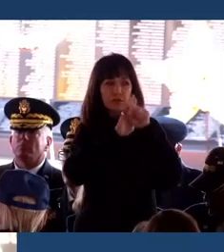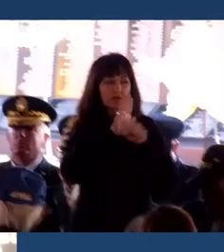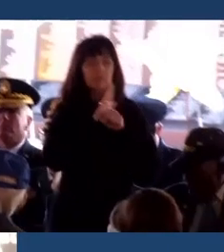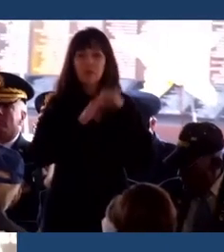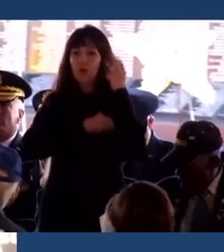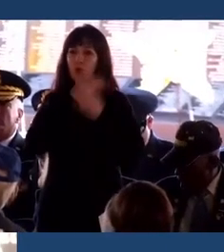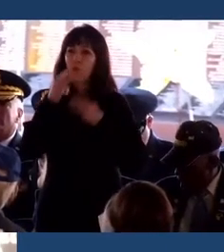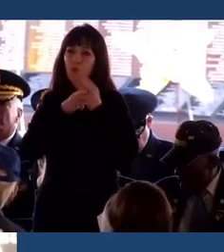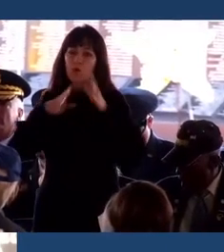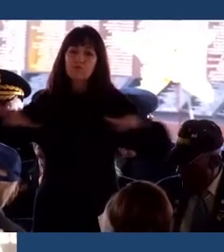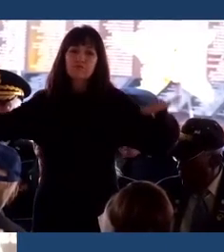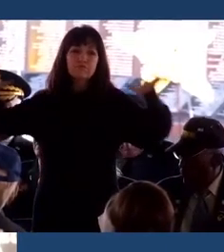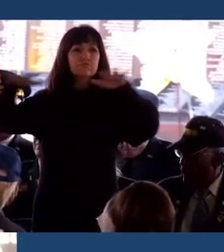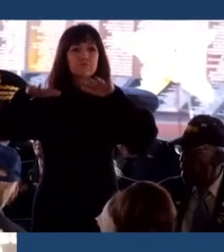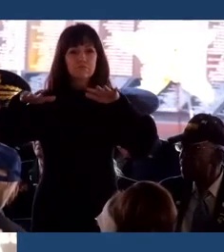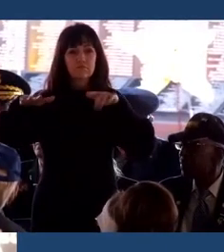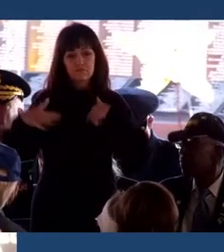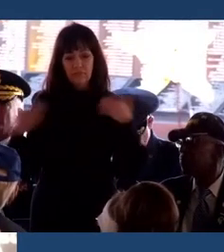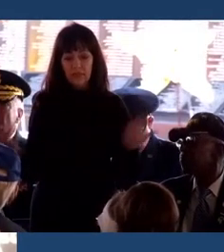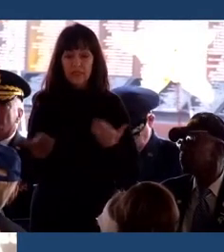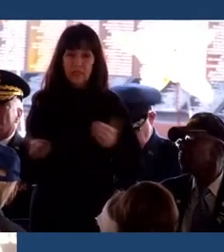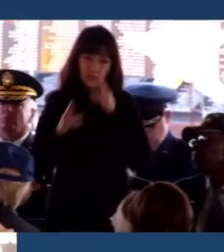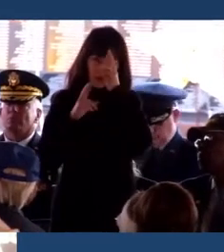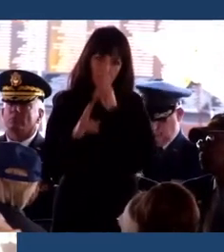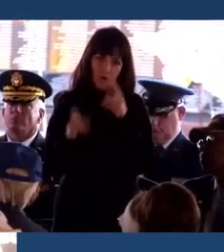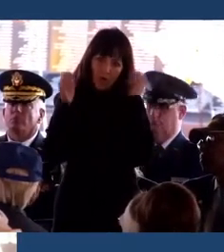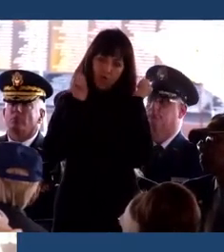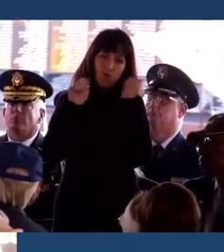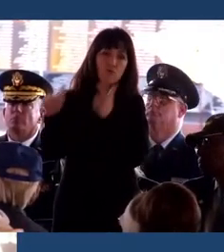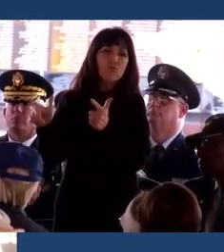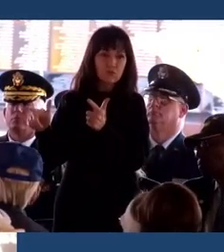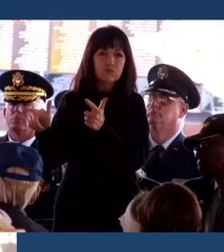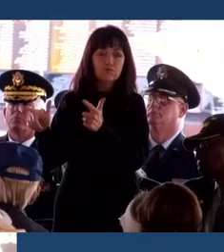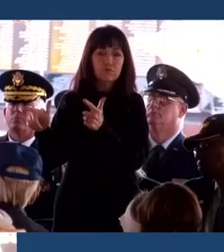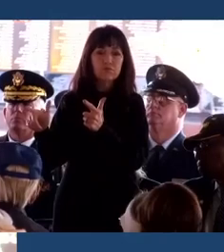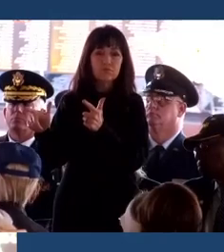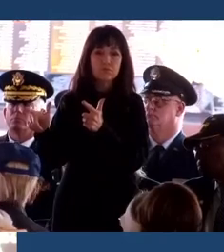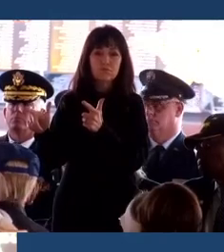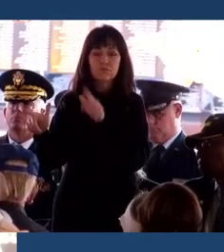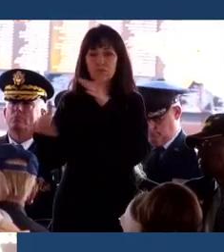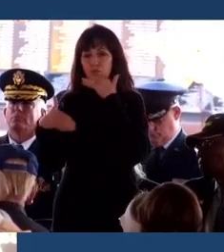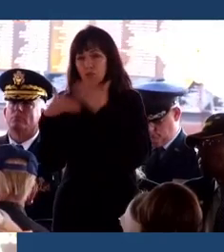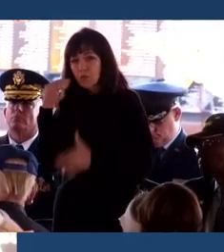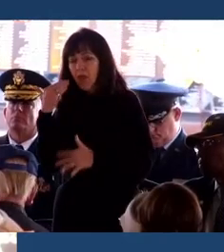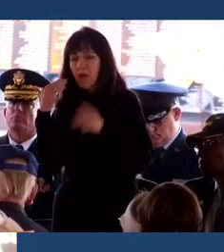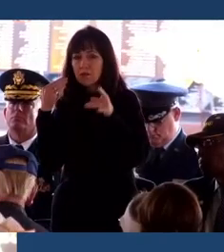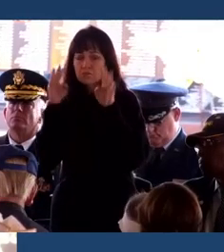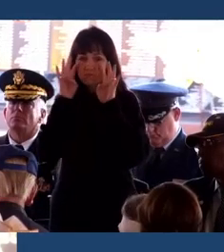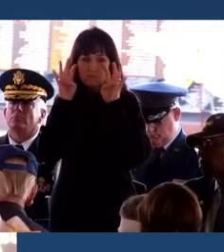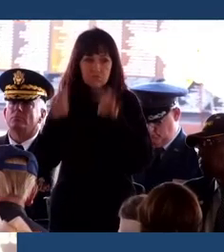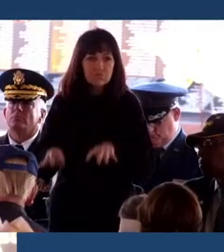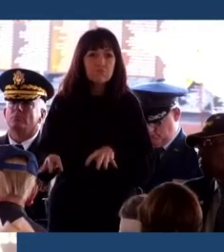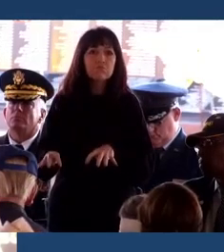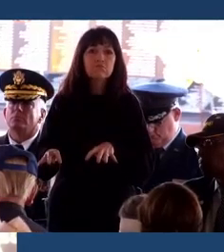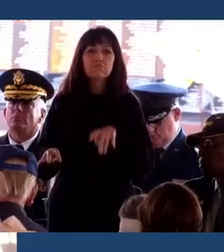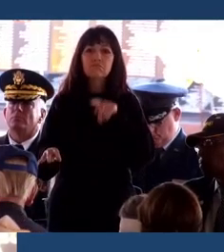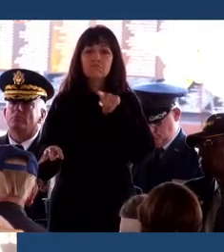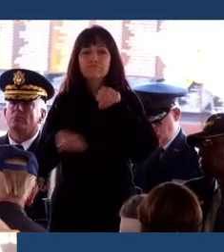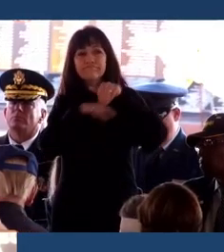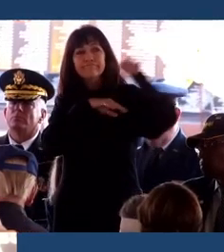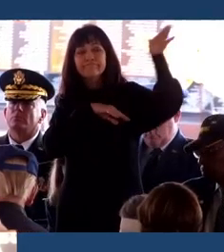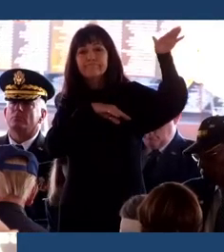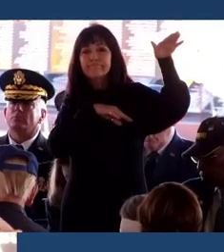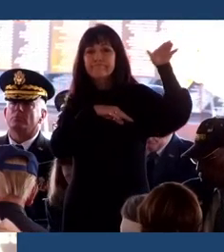world. We're here today to honor every one of you. Your blood, your tears, your time away from home,